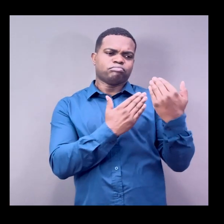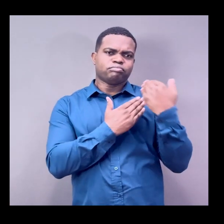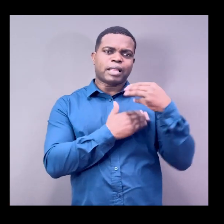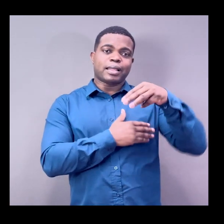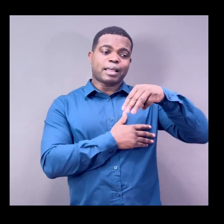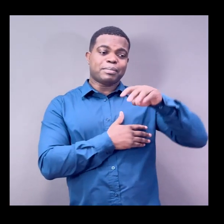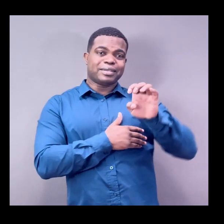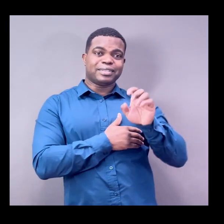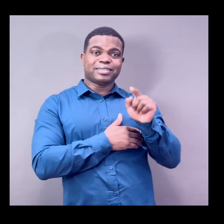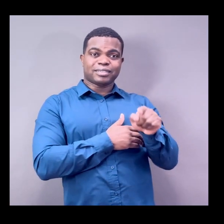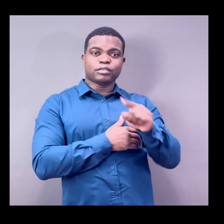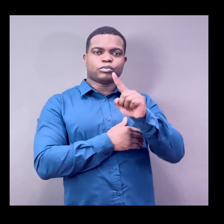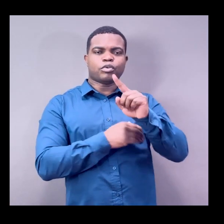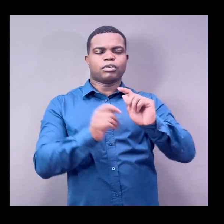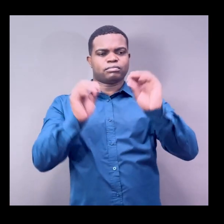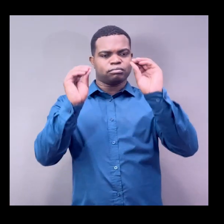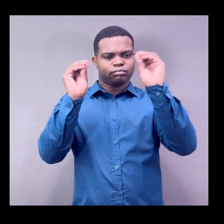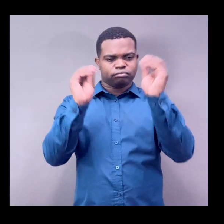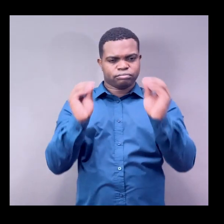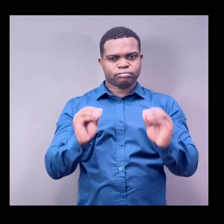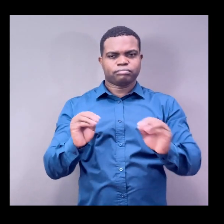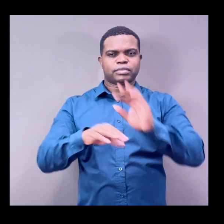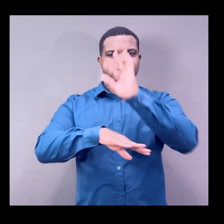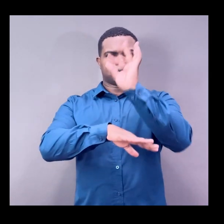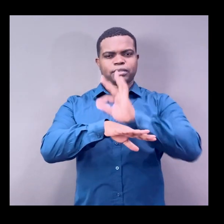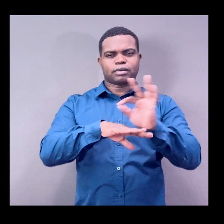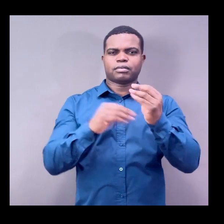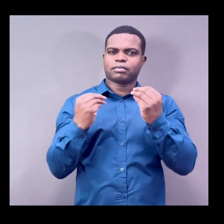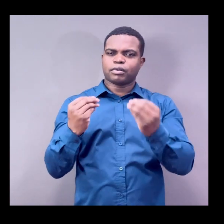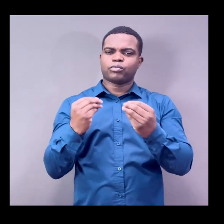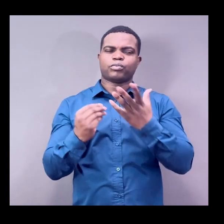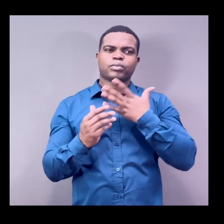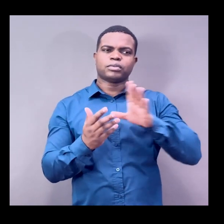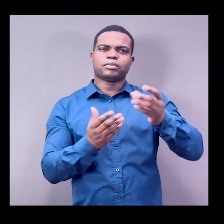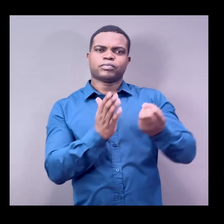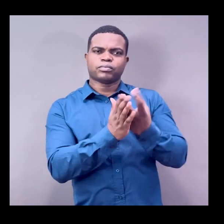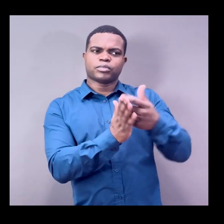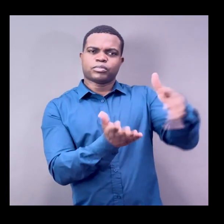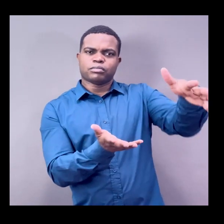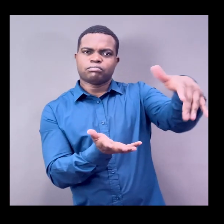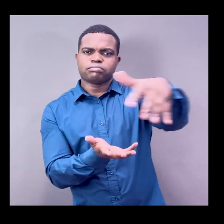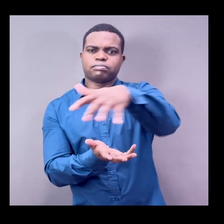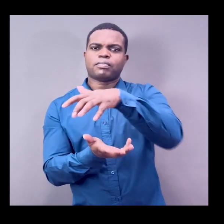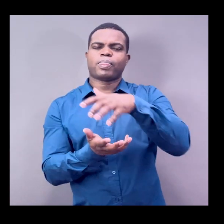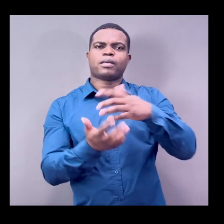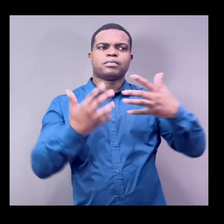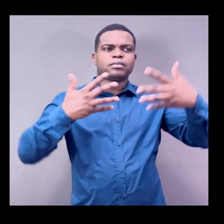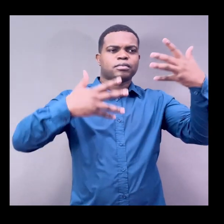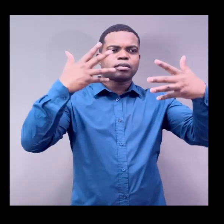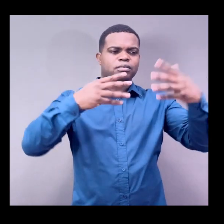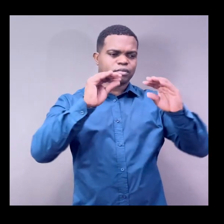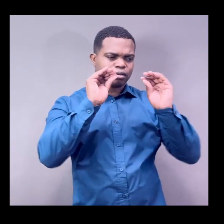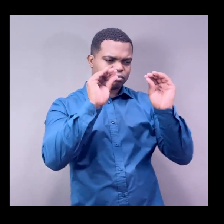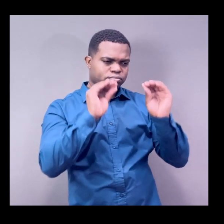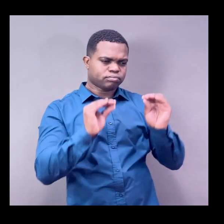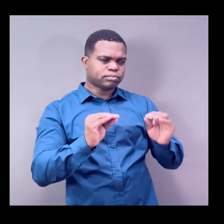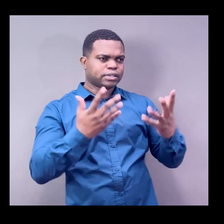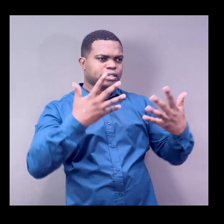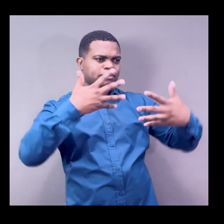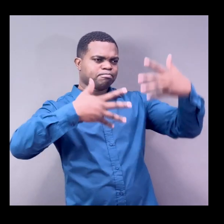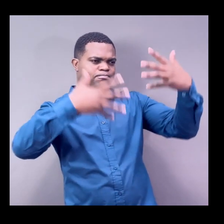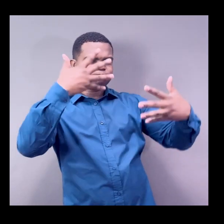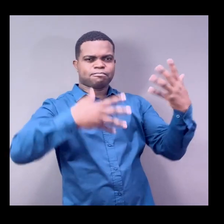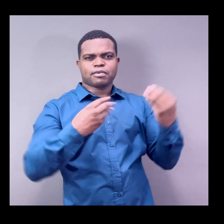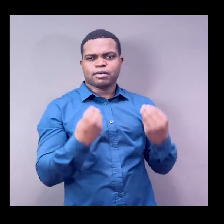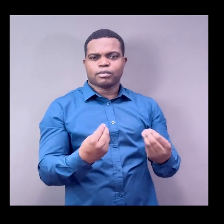and evaluation plan. Okay. And you are going to be collecting data and also evaluate the data. So here you are